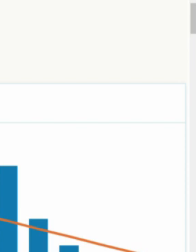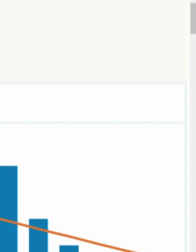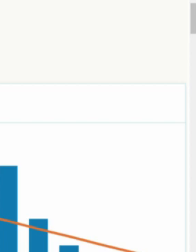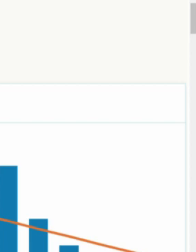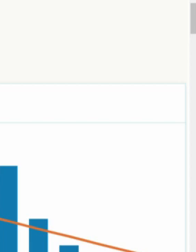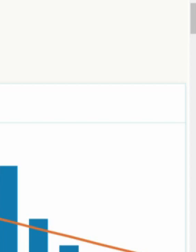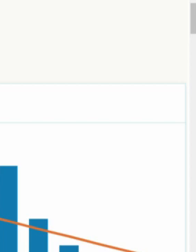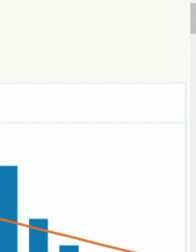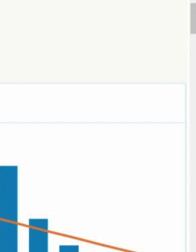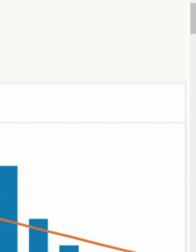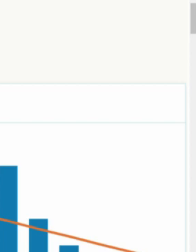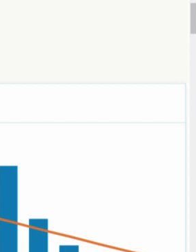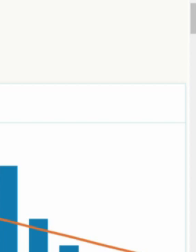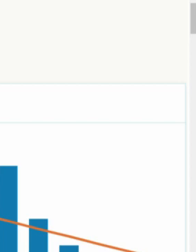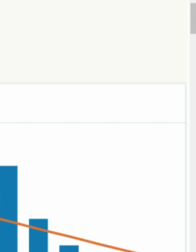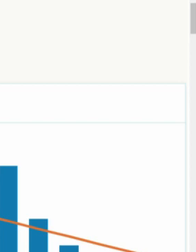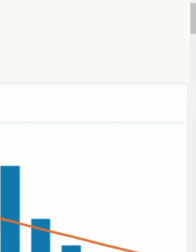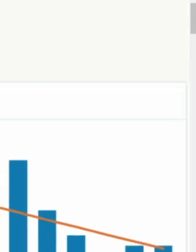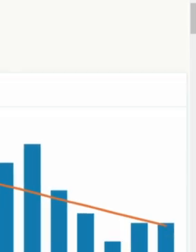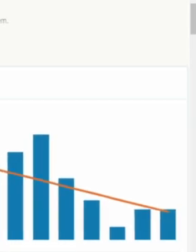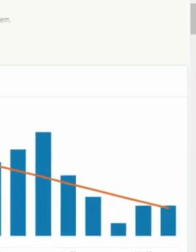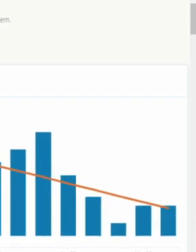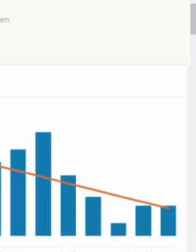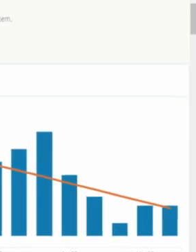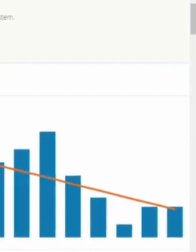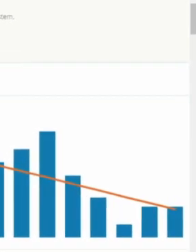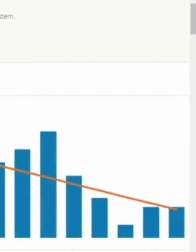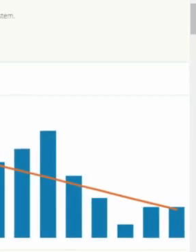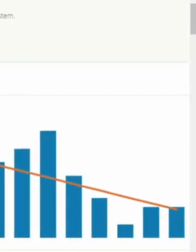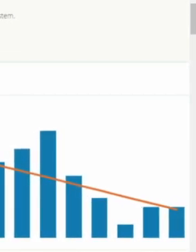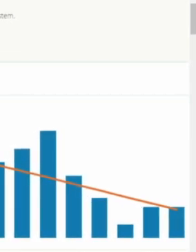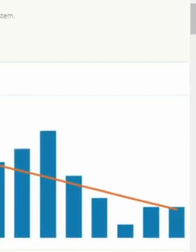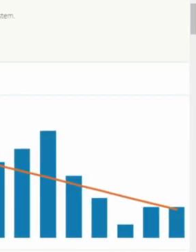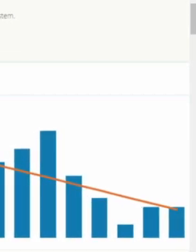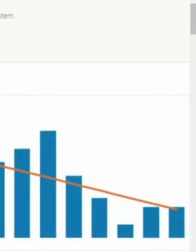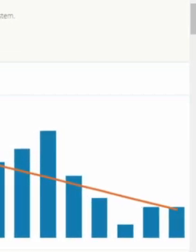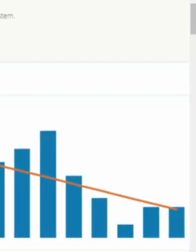And one is new hospitalizations